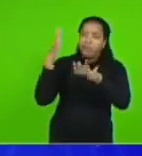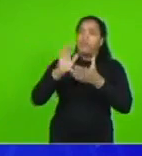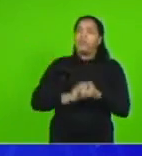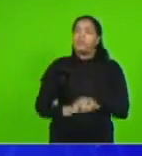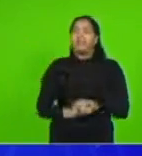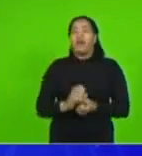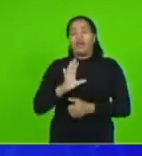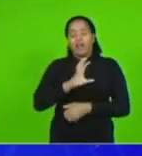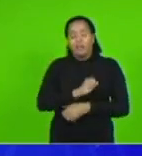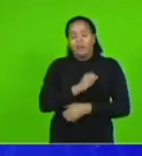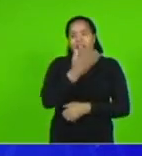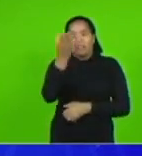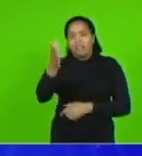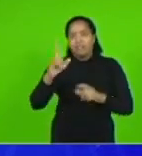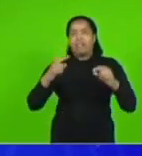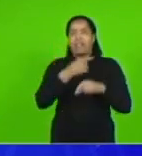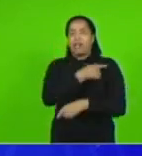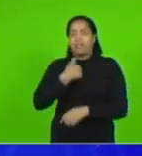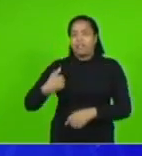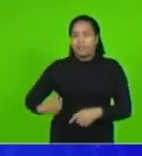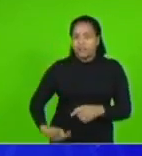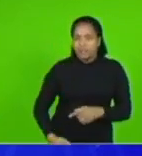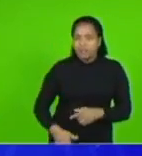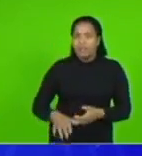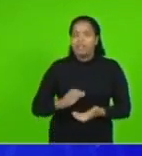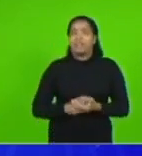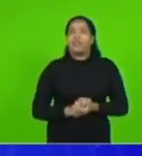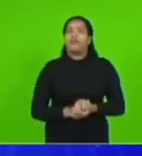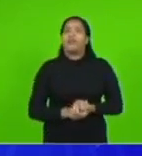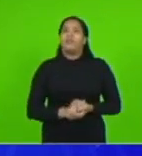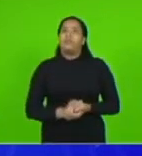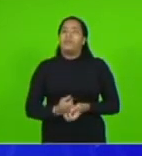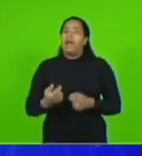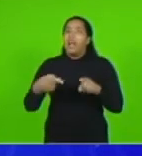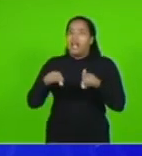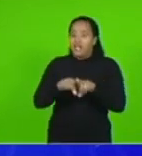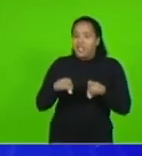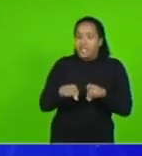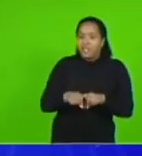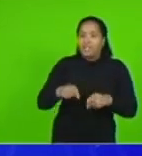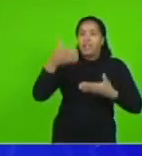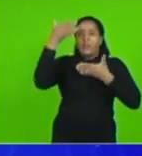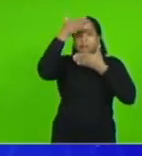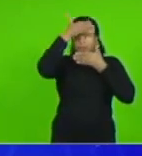participating with us, our brethren in Japan. And in